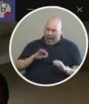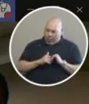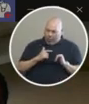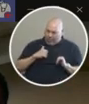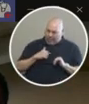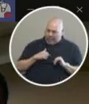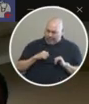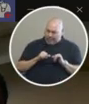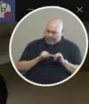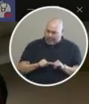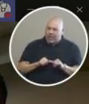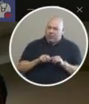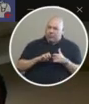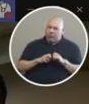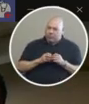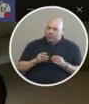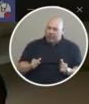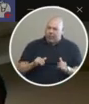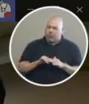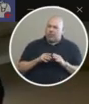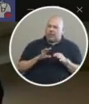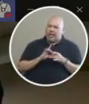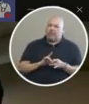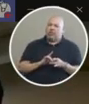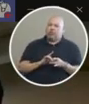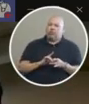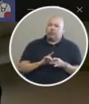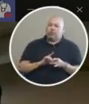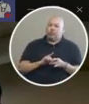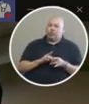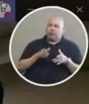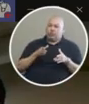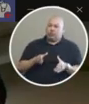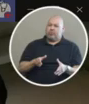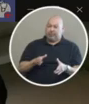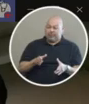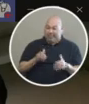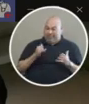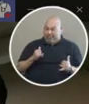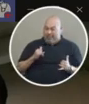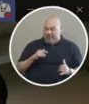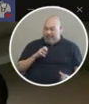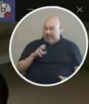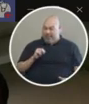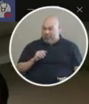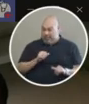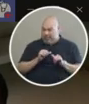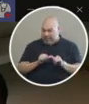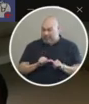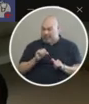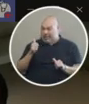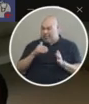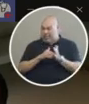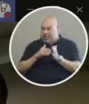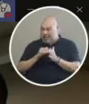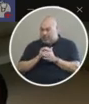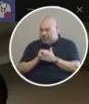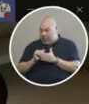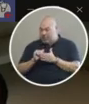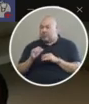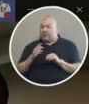solve solve for X as it relates to streets, because even as it stands now, even if we kept the $10